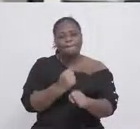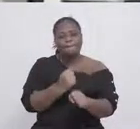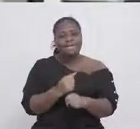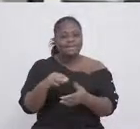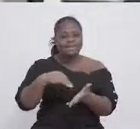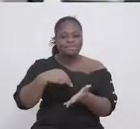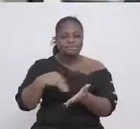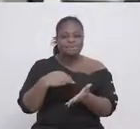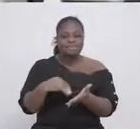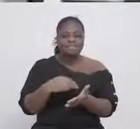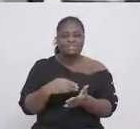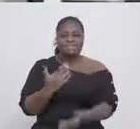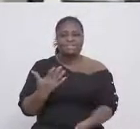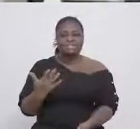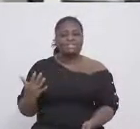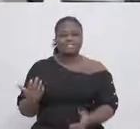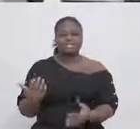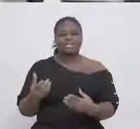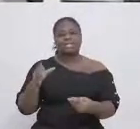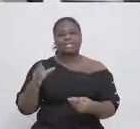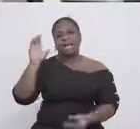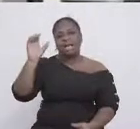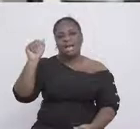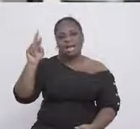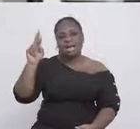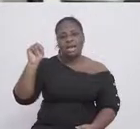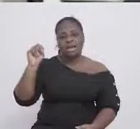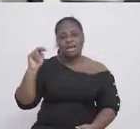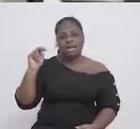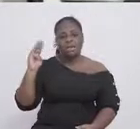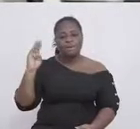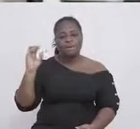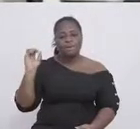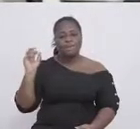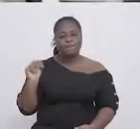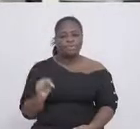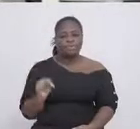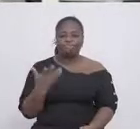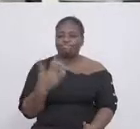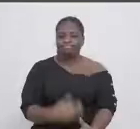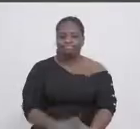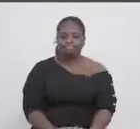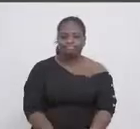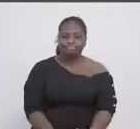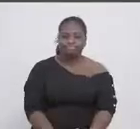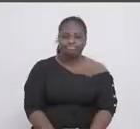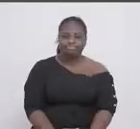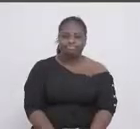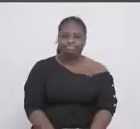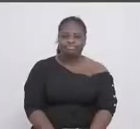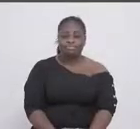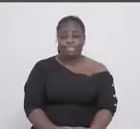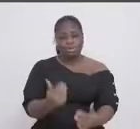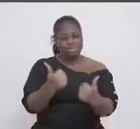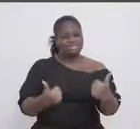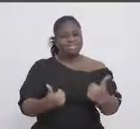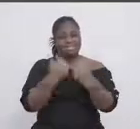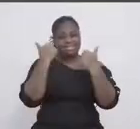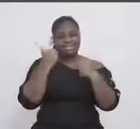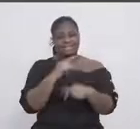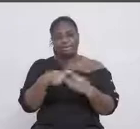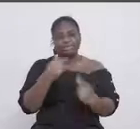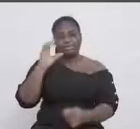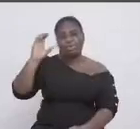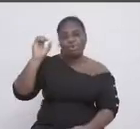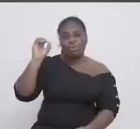out of things like the cardboard, using the alligator cables and then the male-to-male cables. The most challenging thing for me about coding